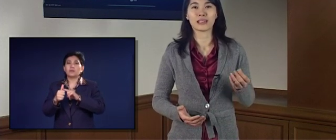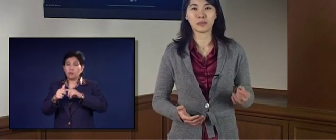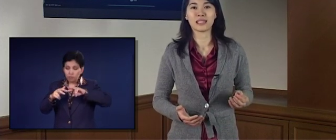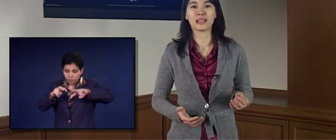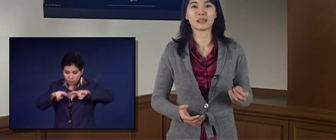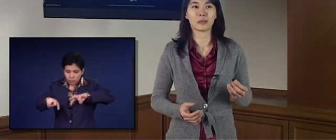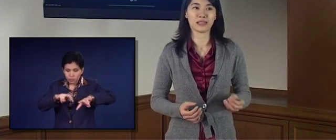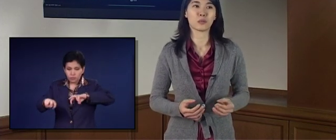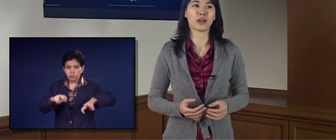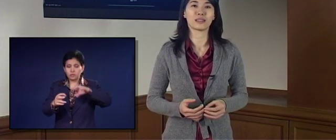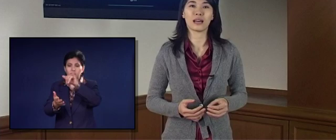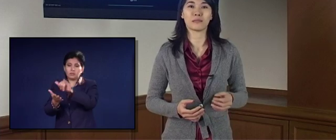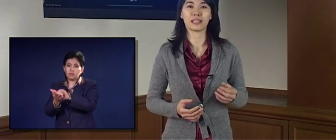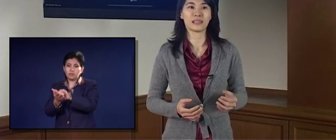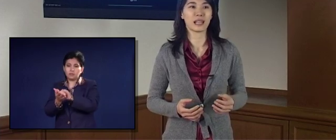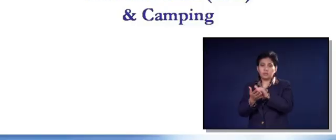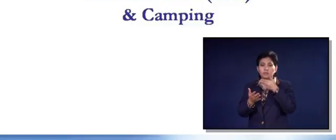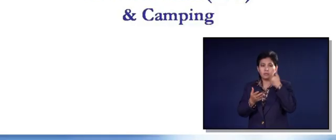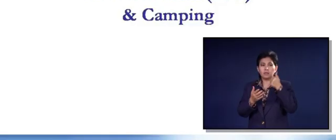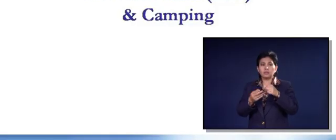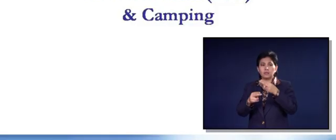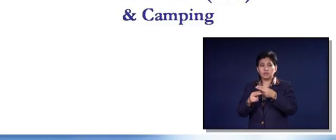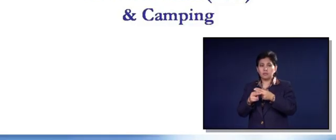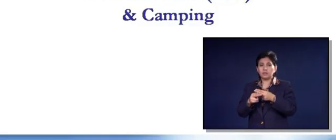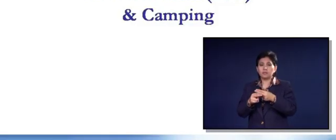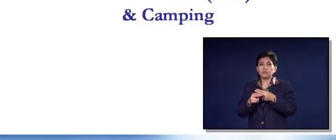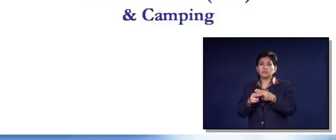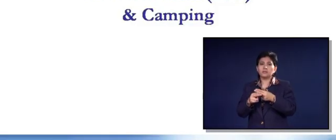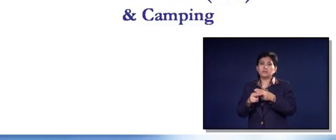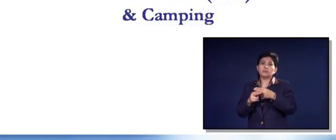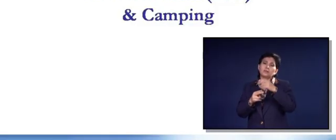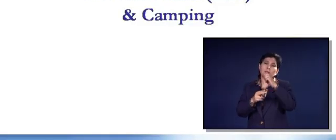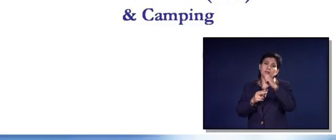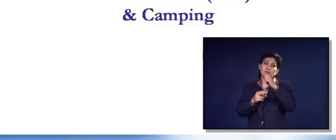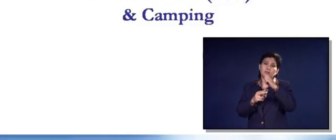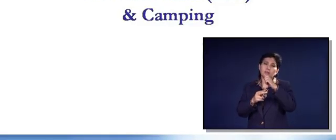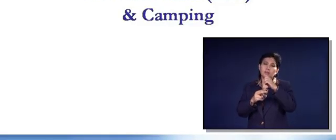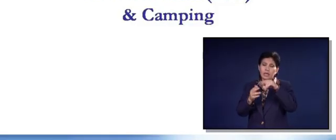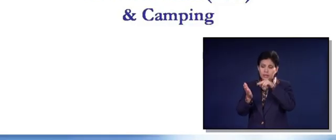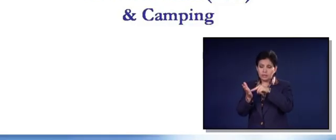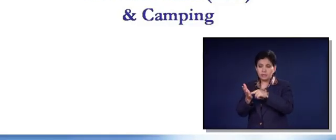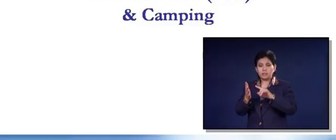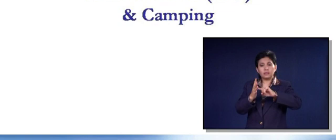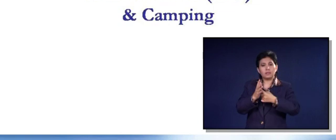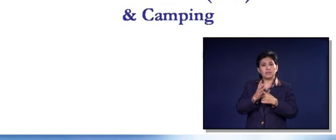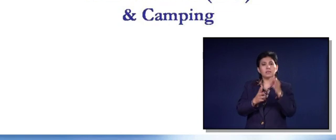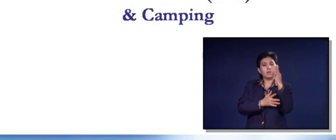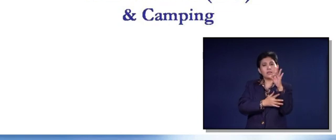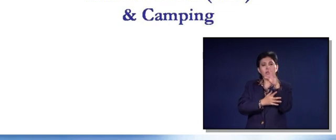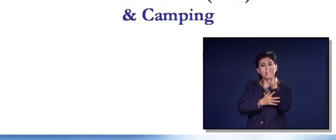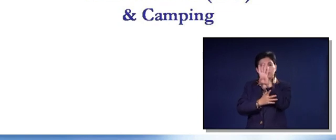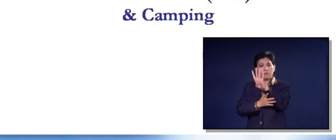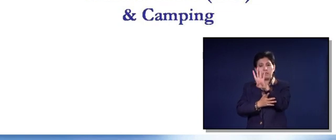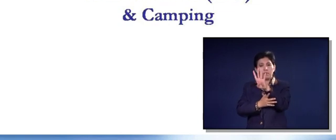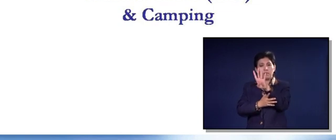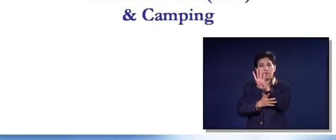research that has been done by someone. His name is Muzarraf Sharif. It was done in 1954. Now,